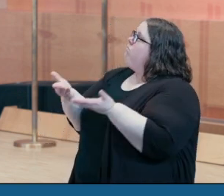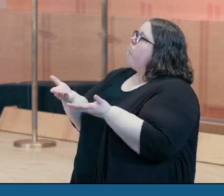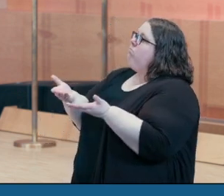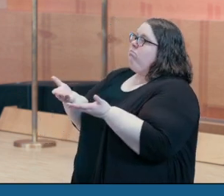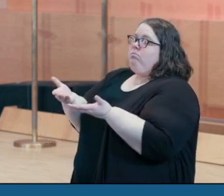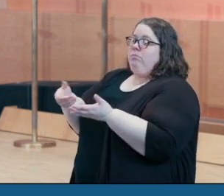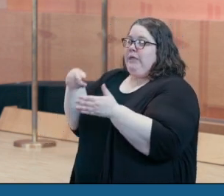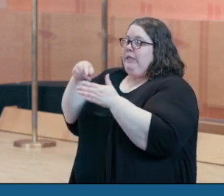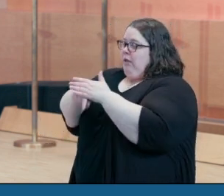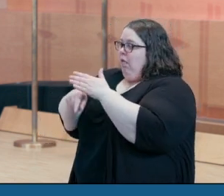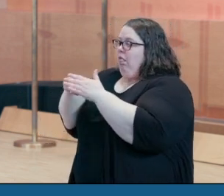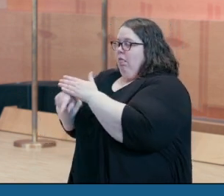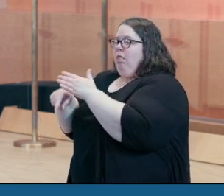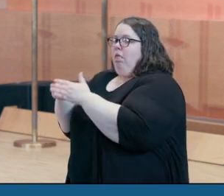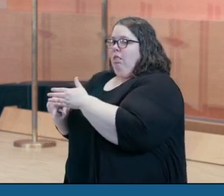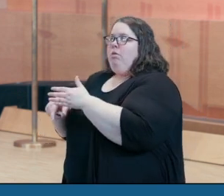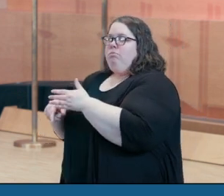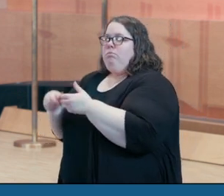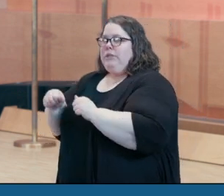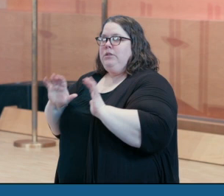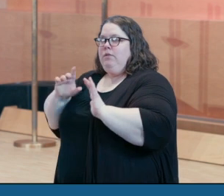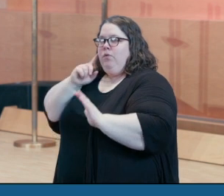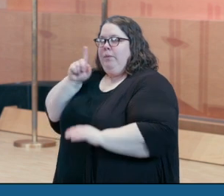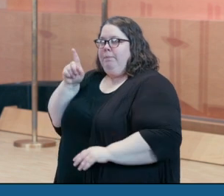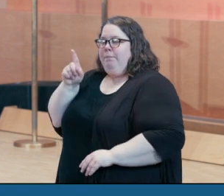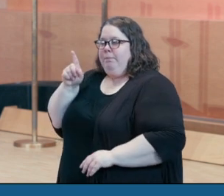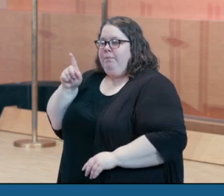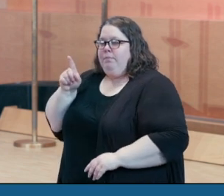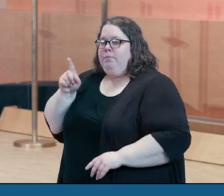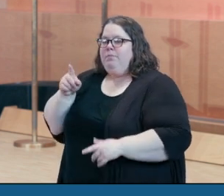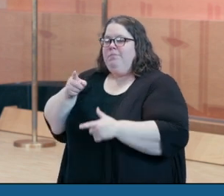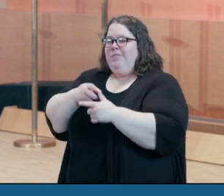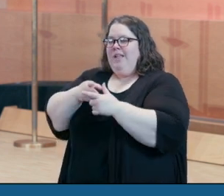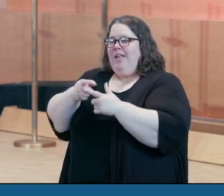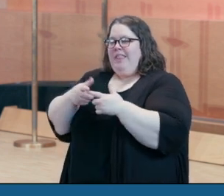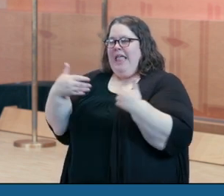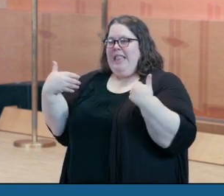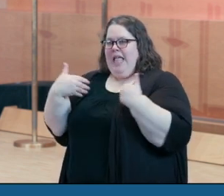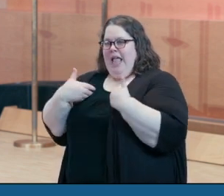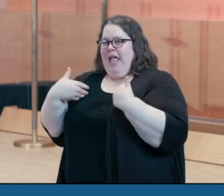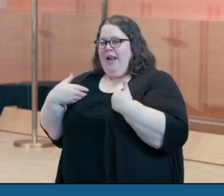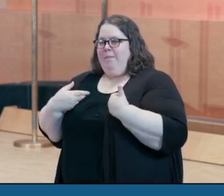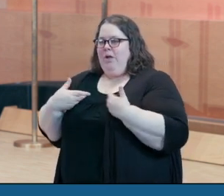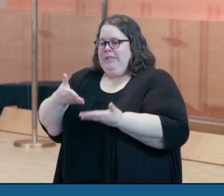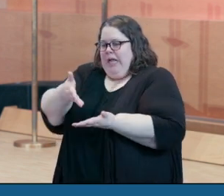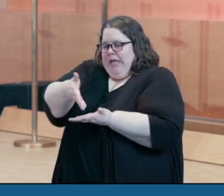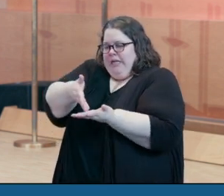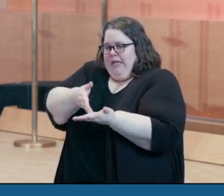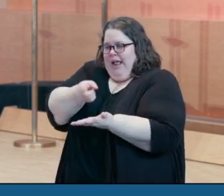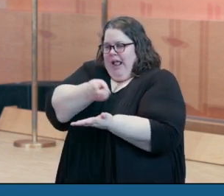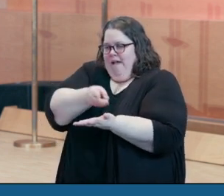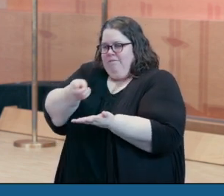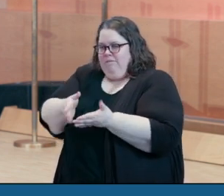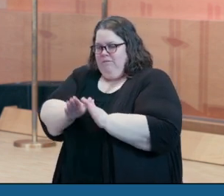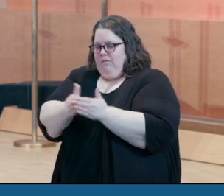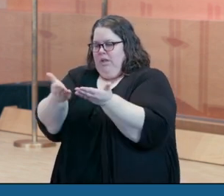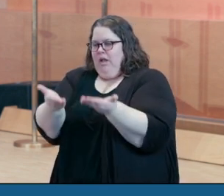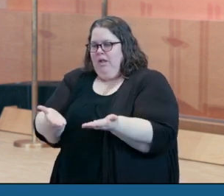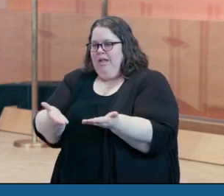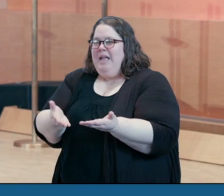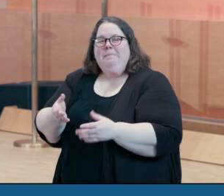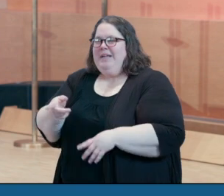and killed them. Then he cut each animal down the middle and laid the halves side by side. He did not, however, cut the